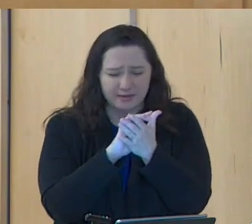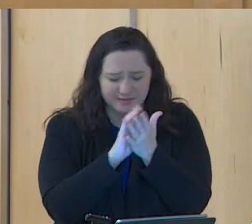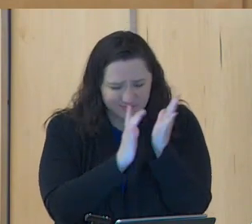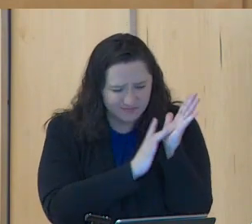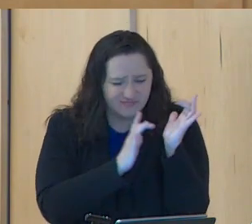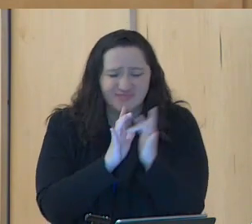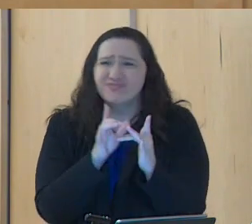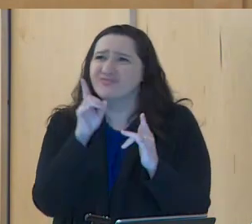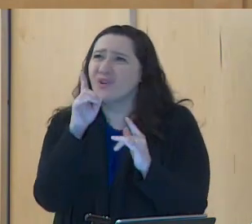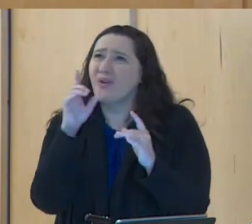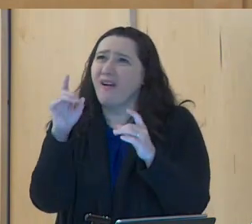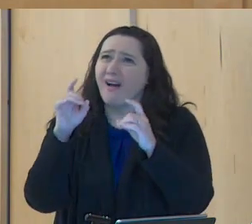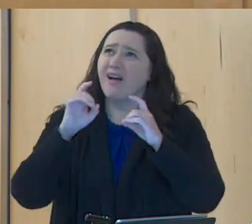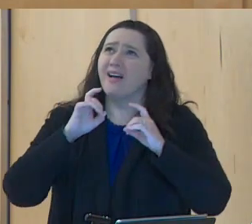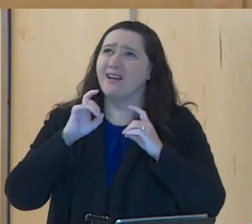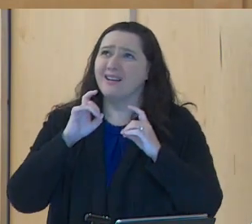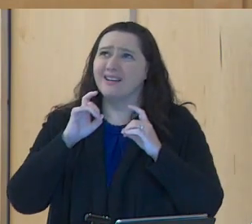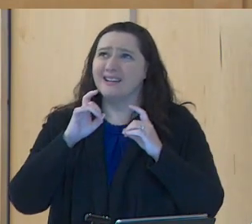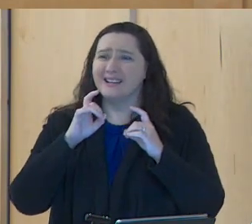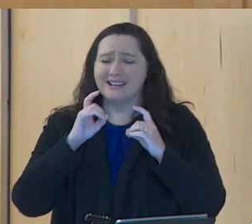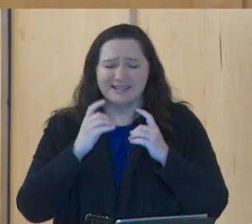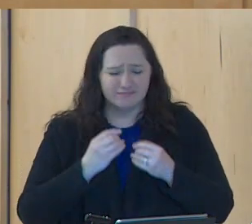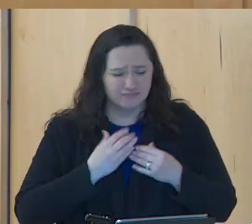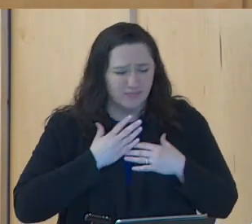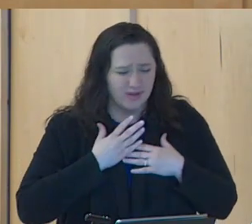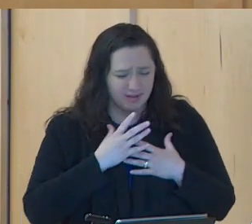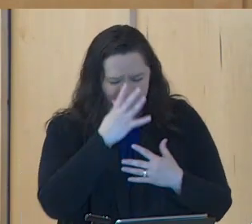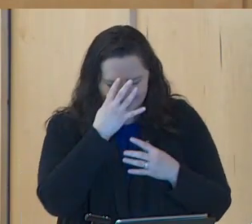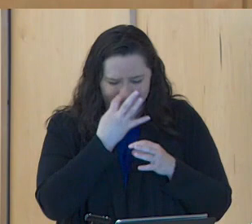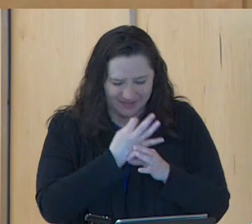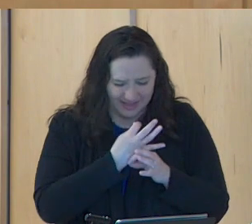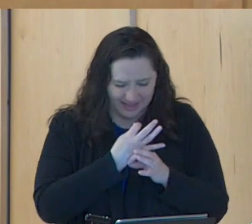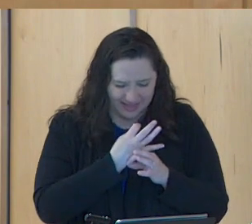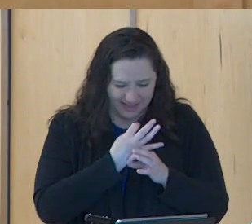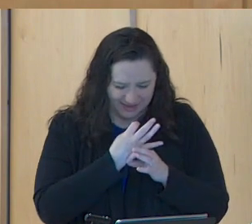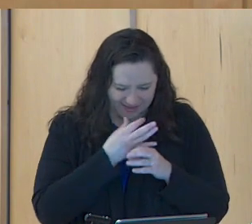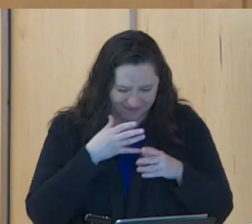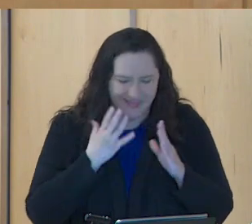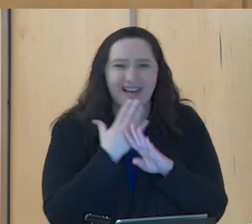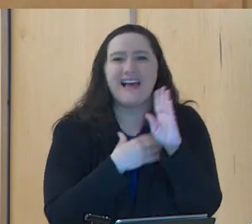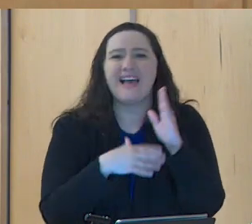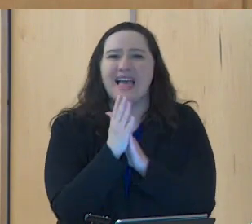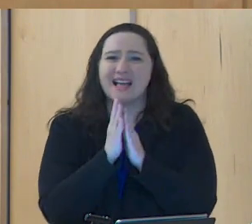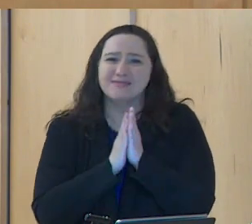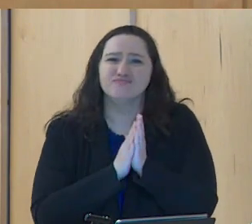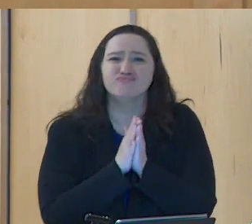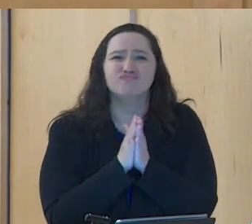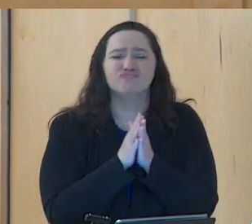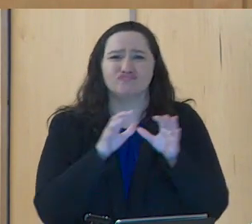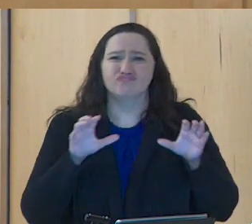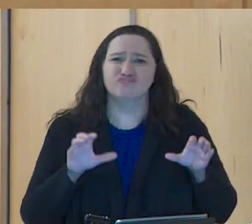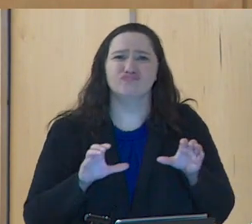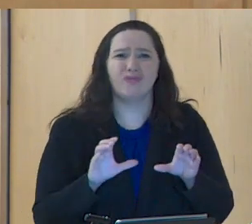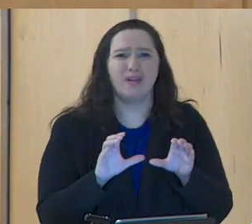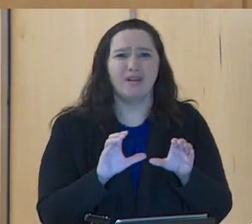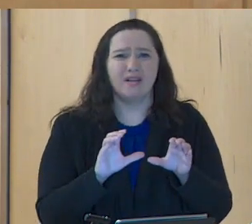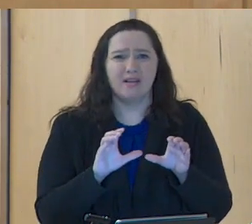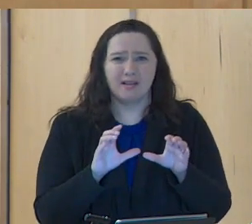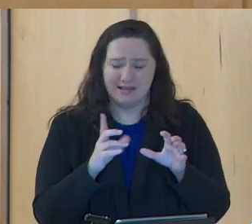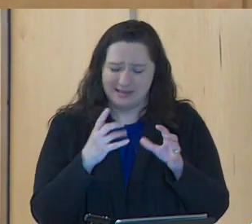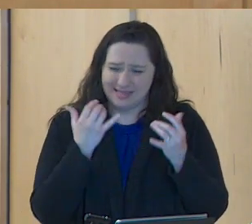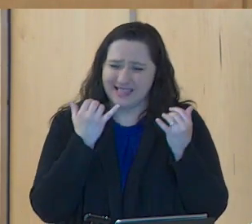our joyful faith that moves our hands that we offer up praise by our